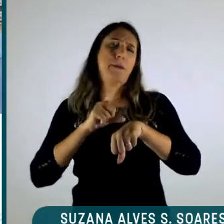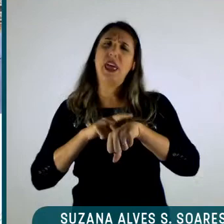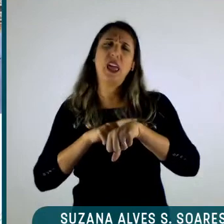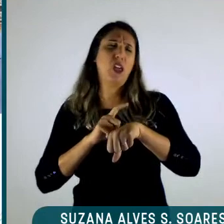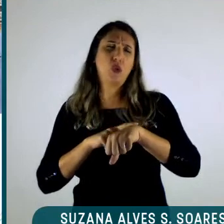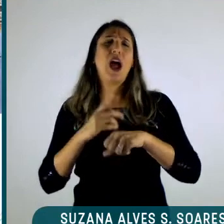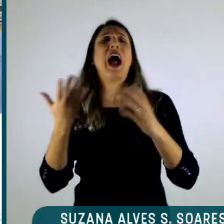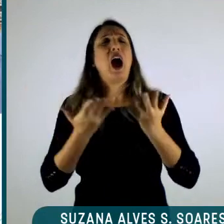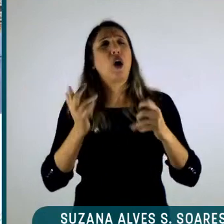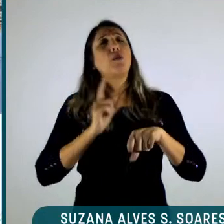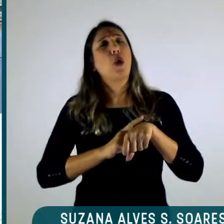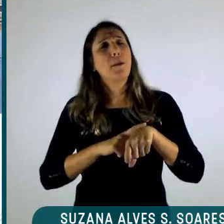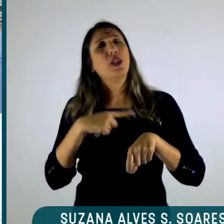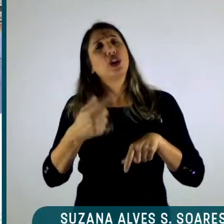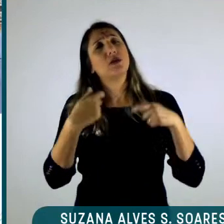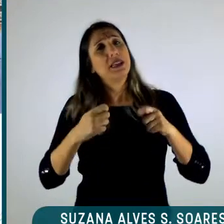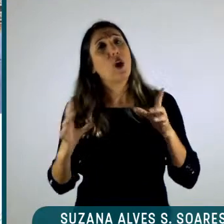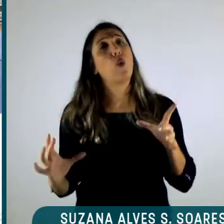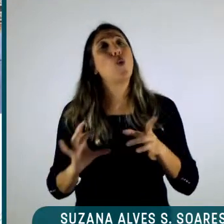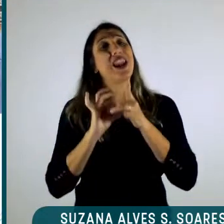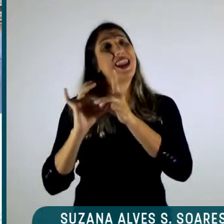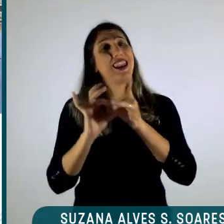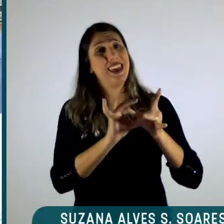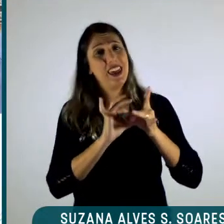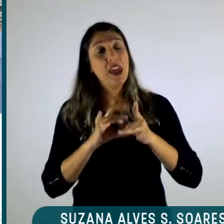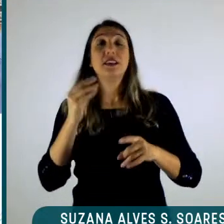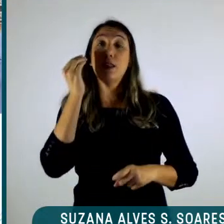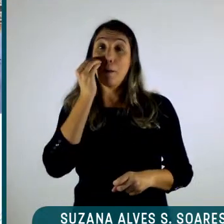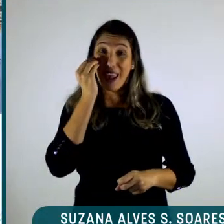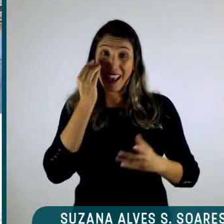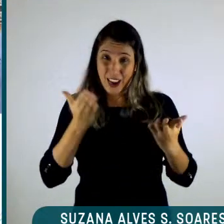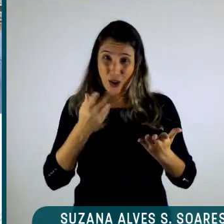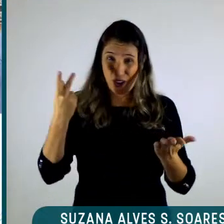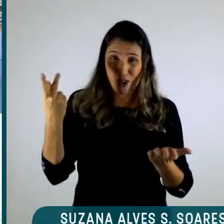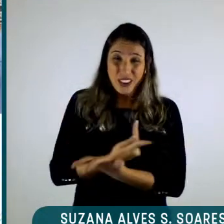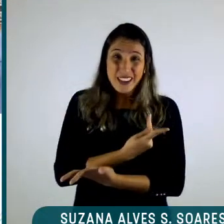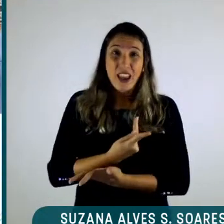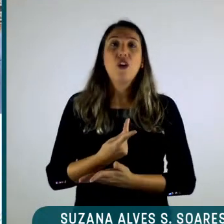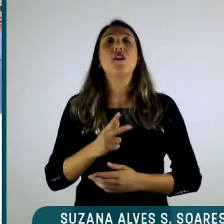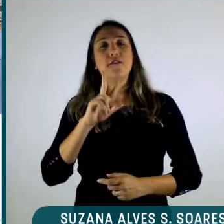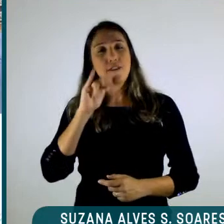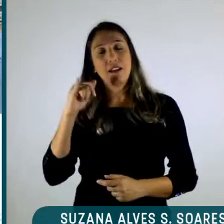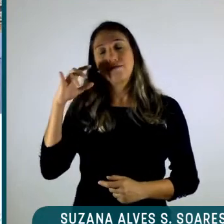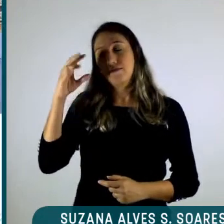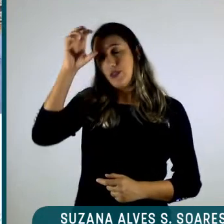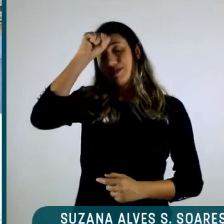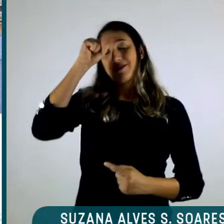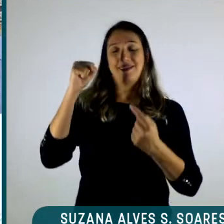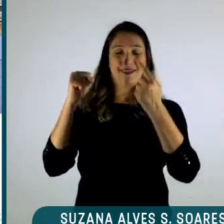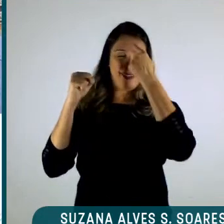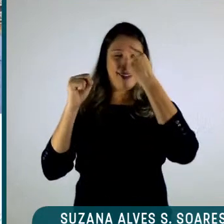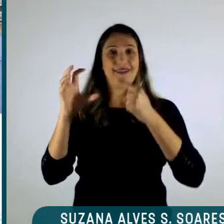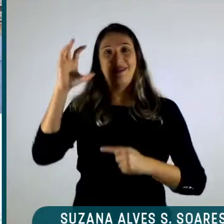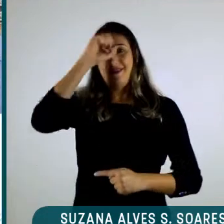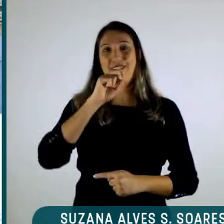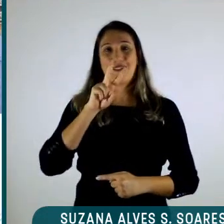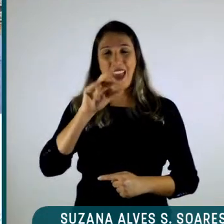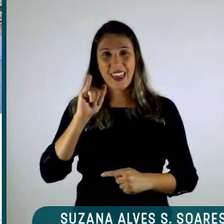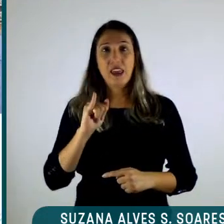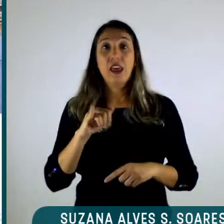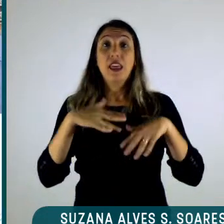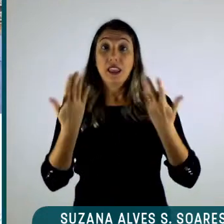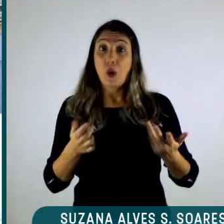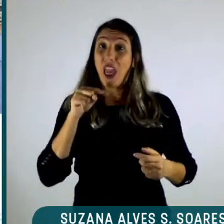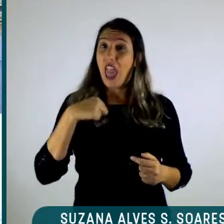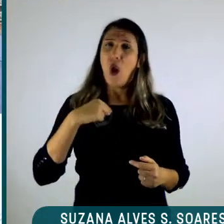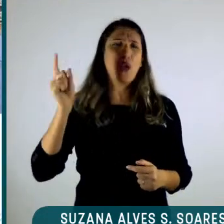and that's not the issue. We have to get together, and I guess all this experience we're going through, it will be a legacy.